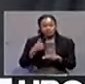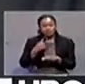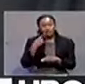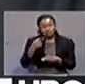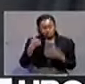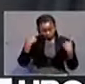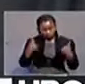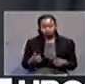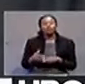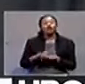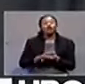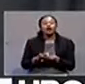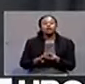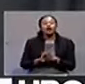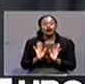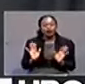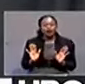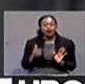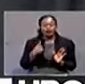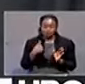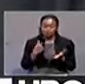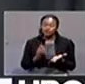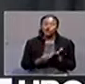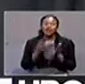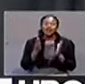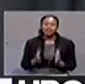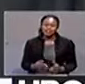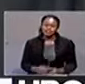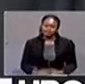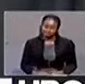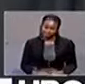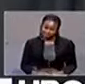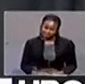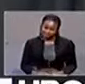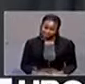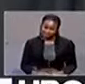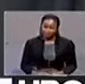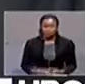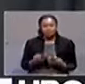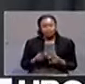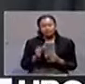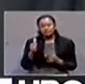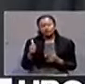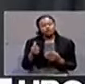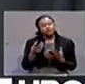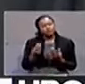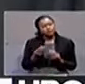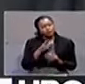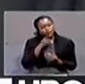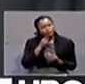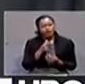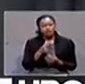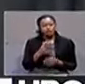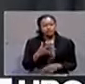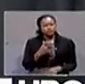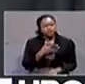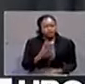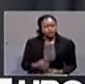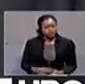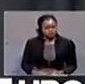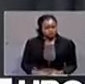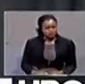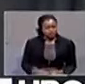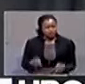them, and I'm a Ugandan. But that simplicity touched me, because he could even go into